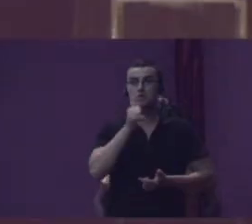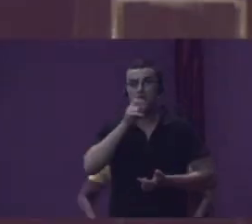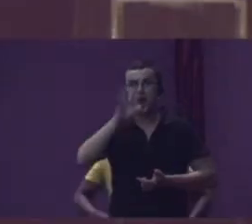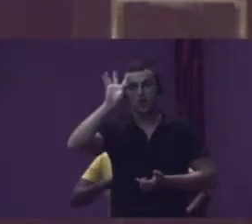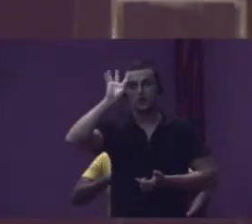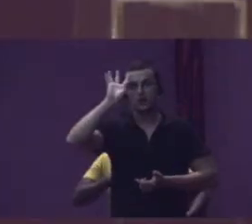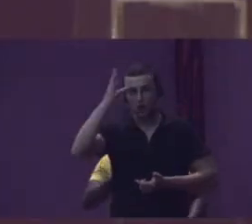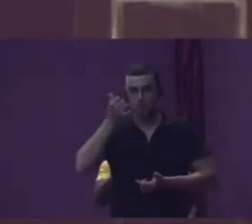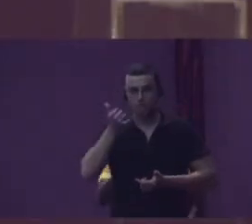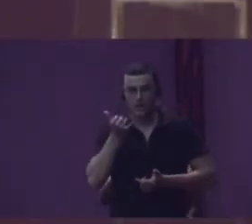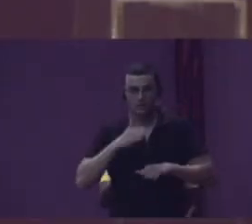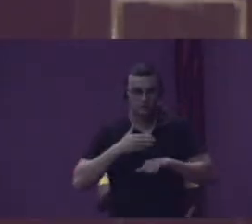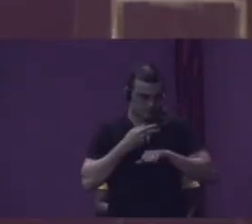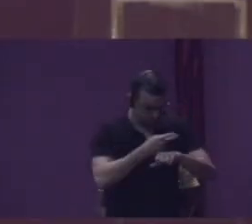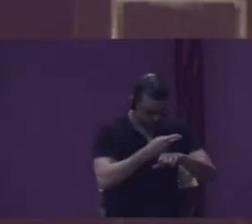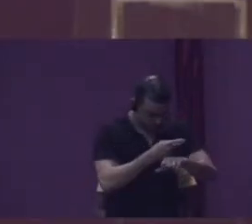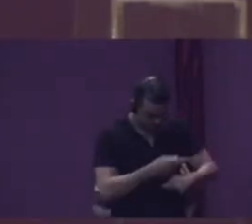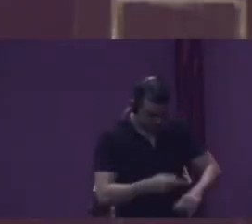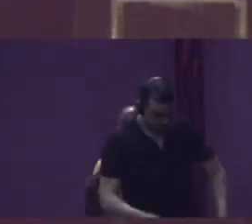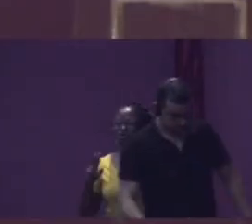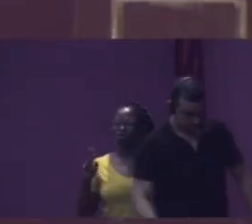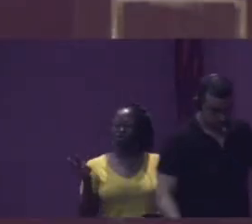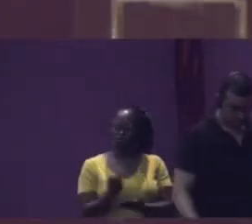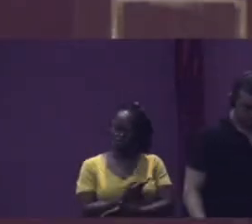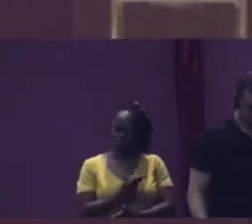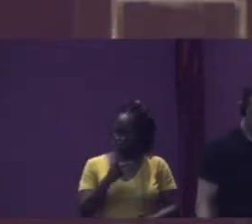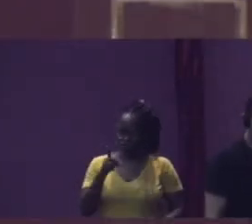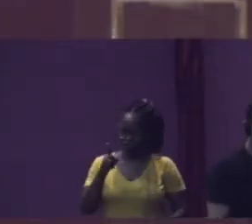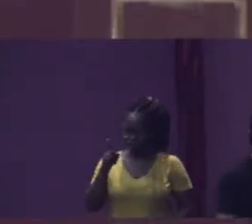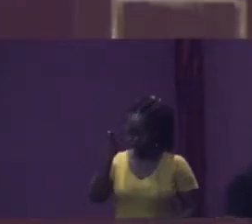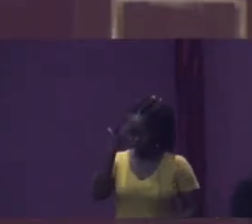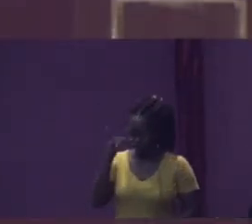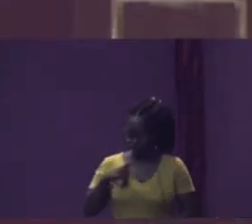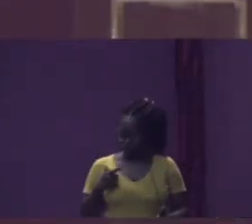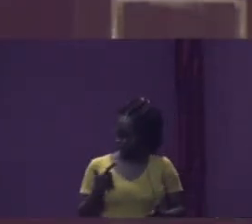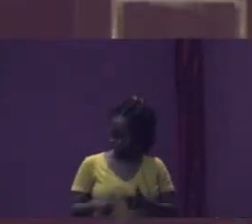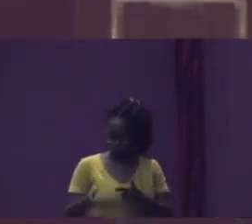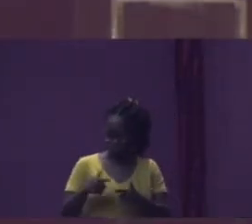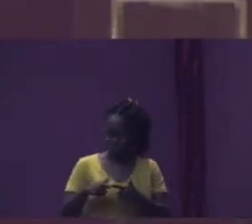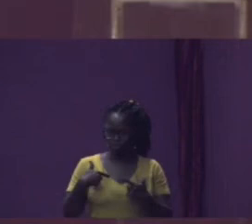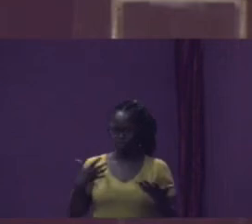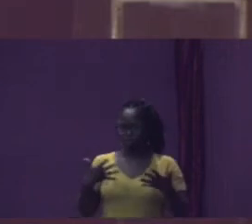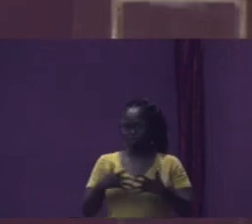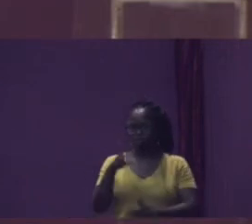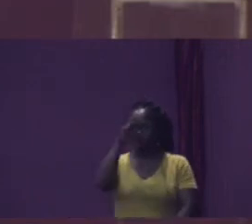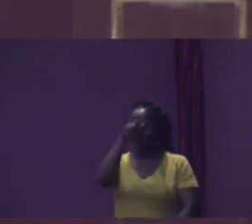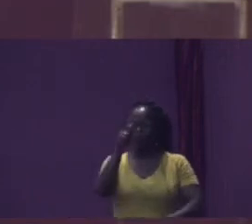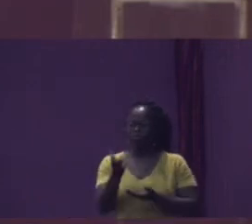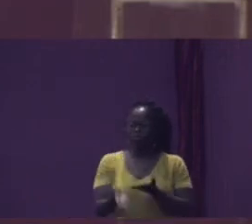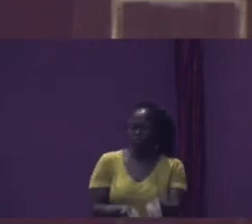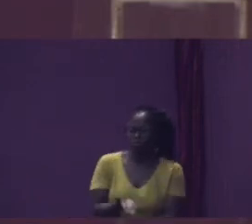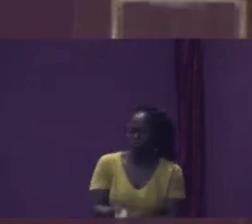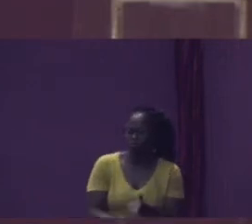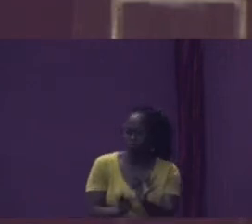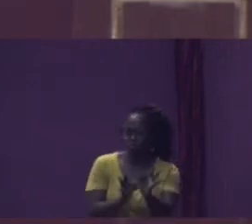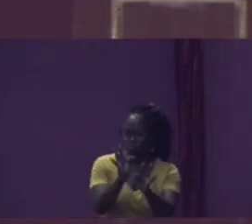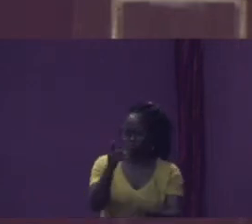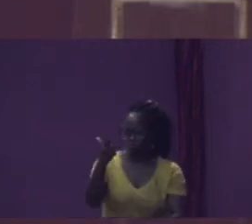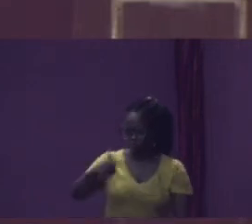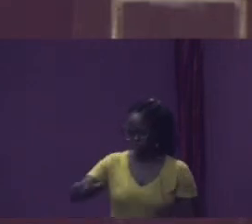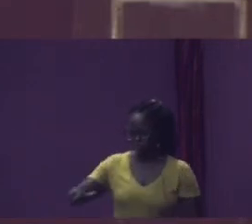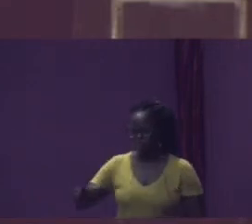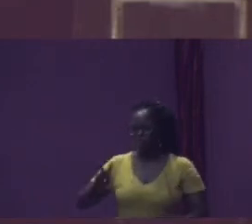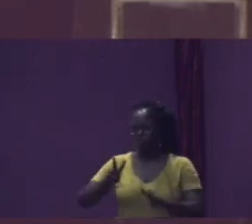Does she recognize that there are complications or that she needs to seek care? There are issues related to